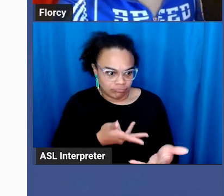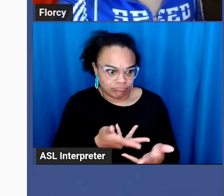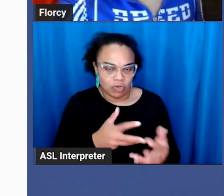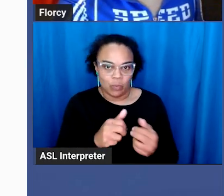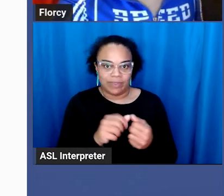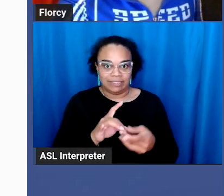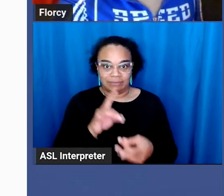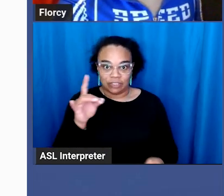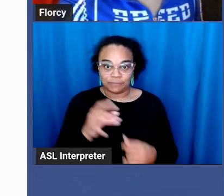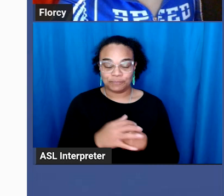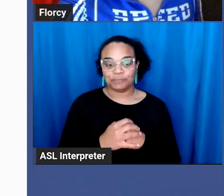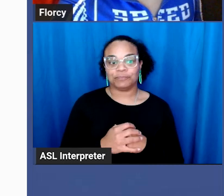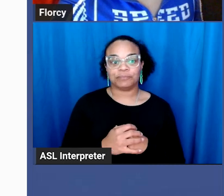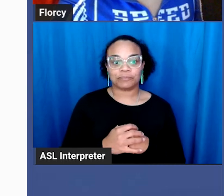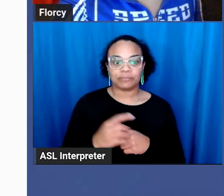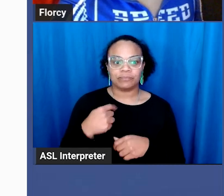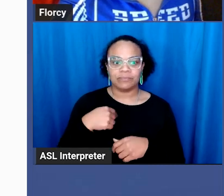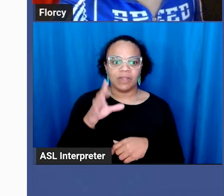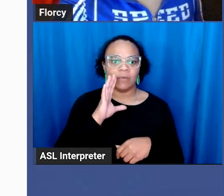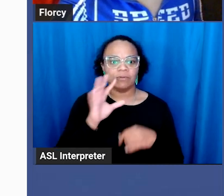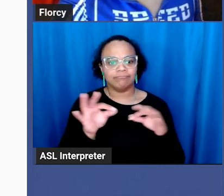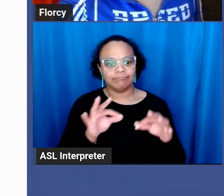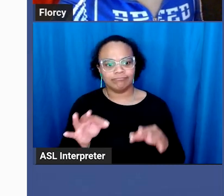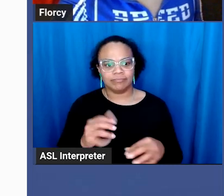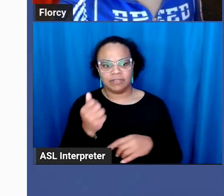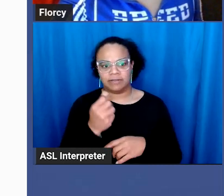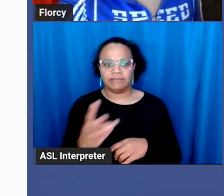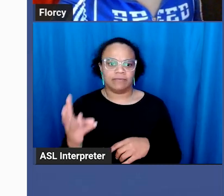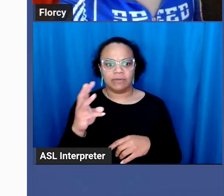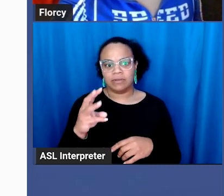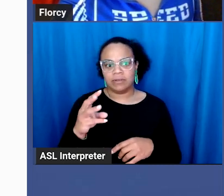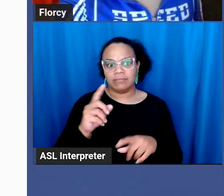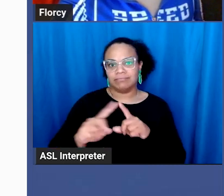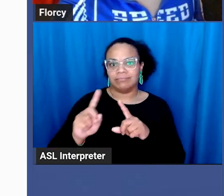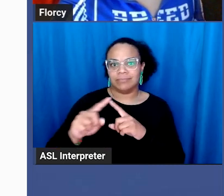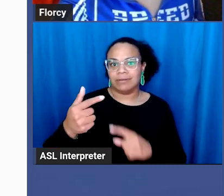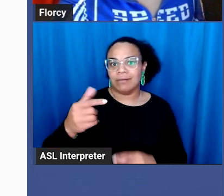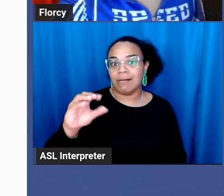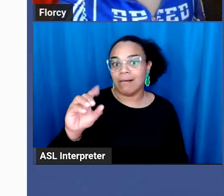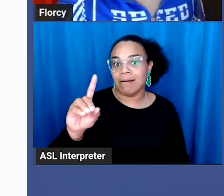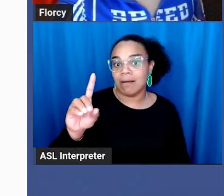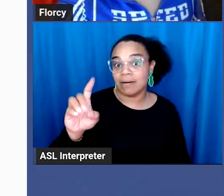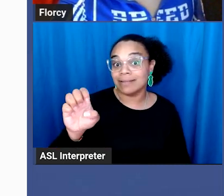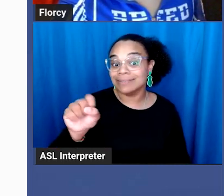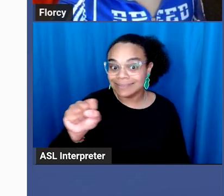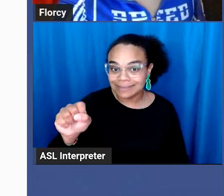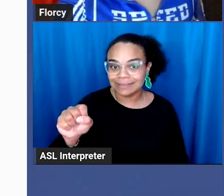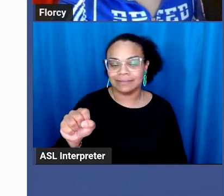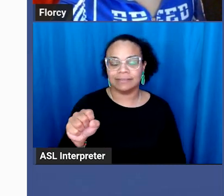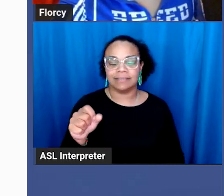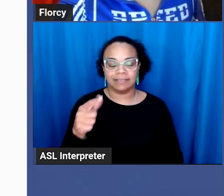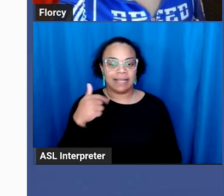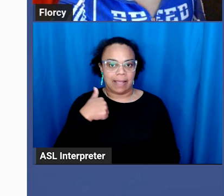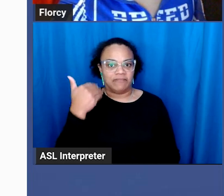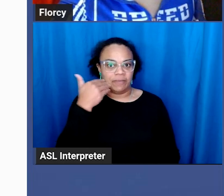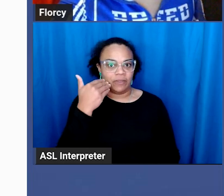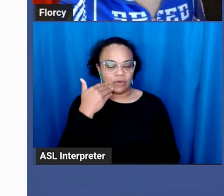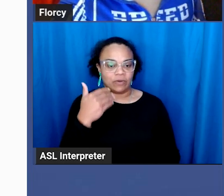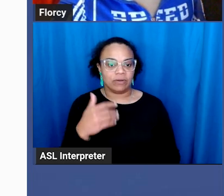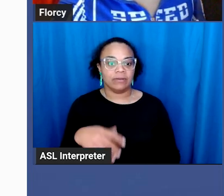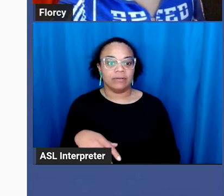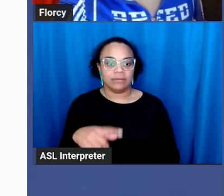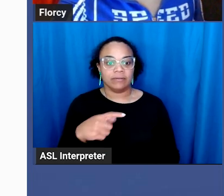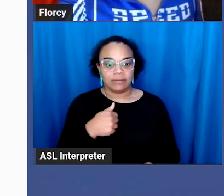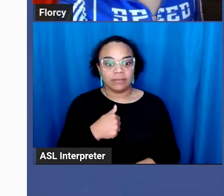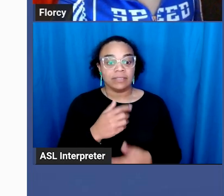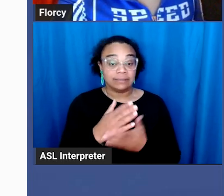So I'm just gonna discuss like a couple of goddesses that I'm very familiar with. Some I do offerings for,